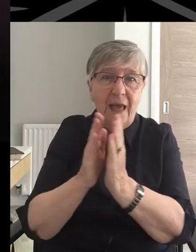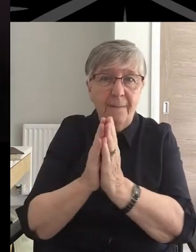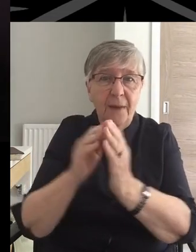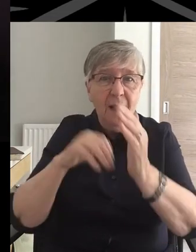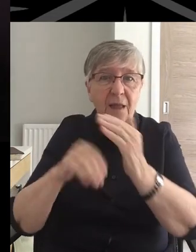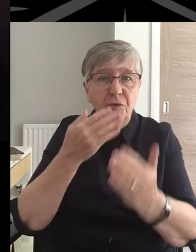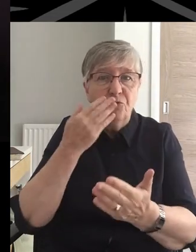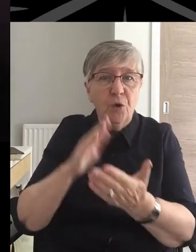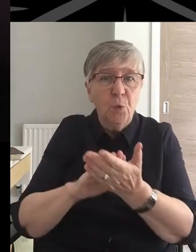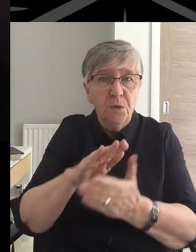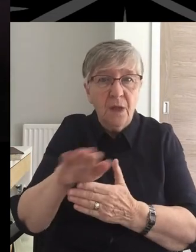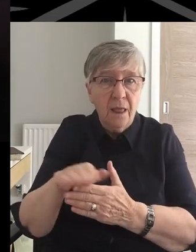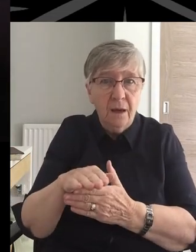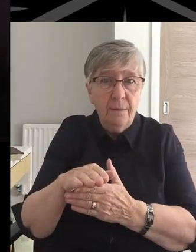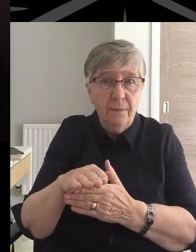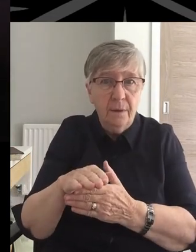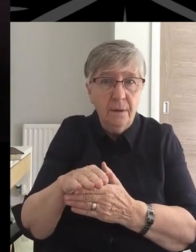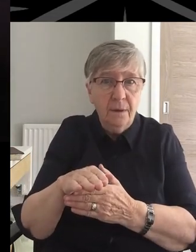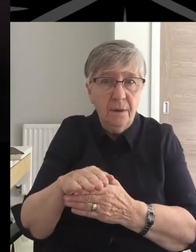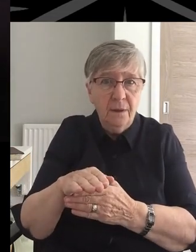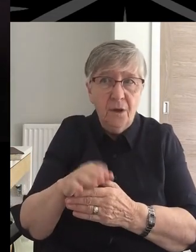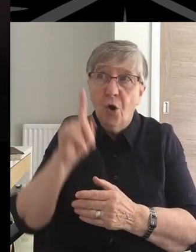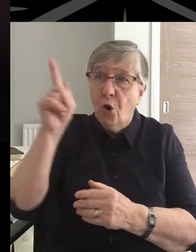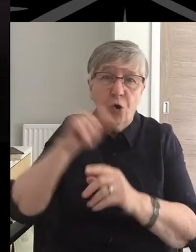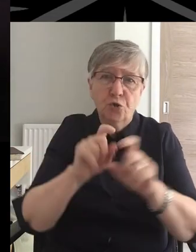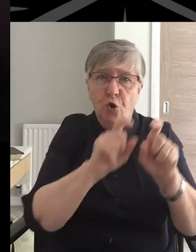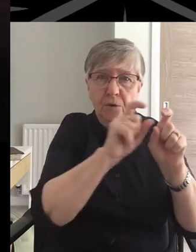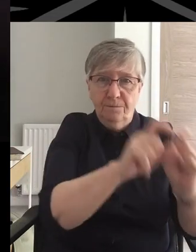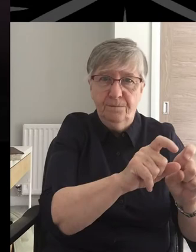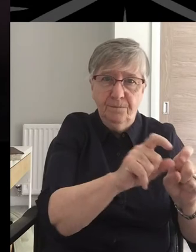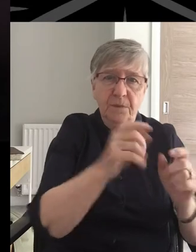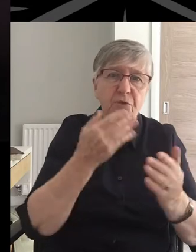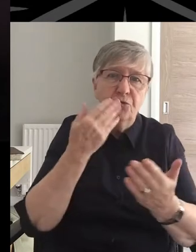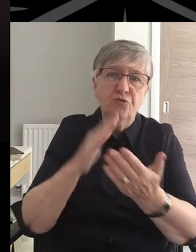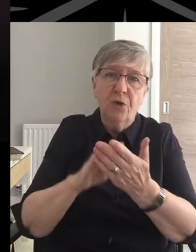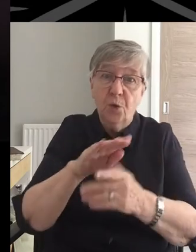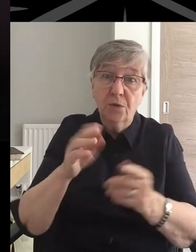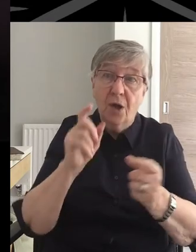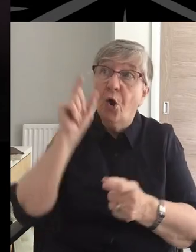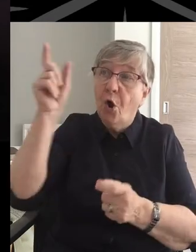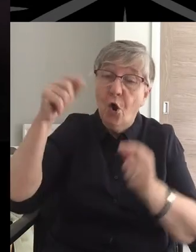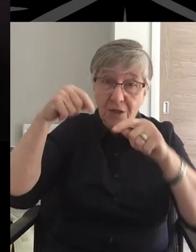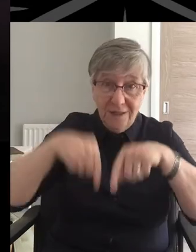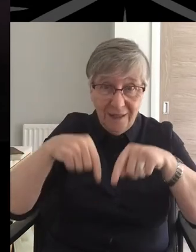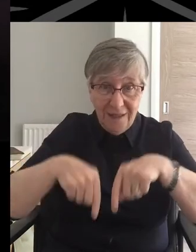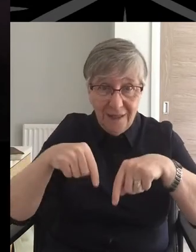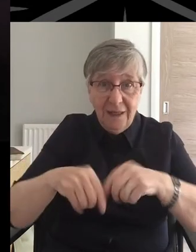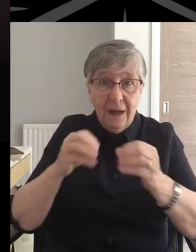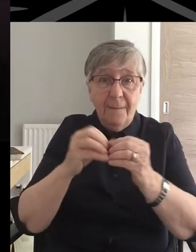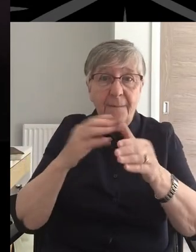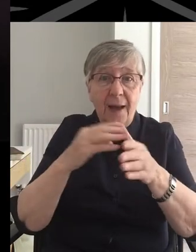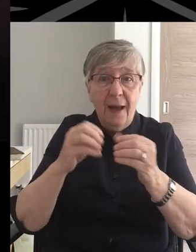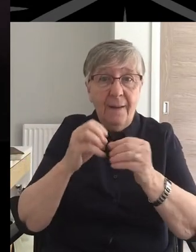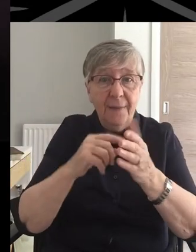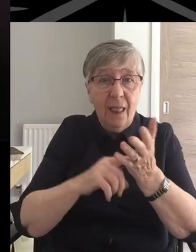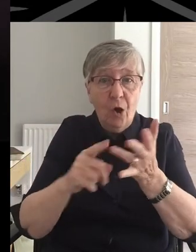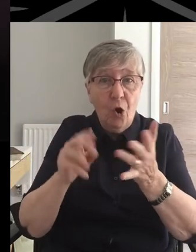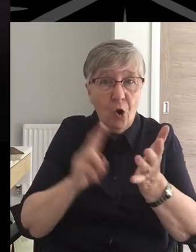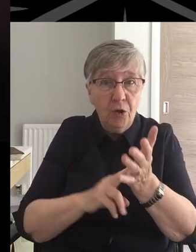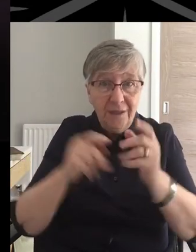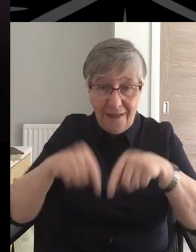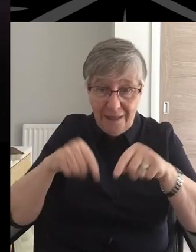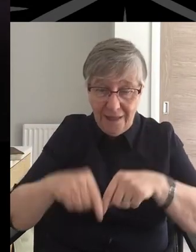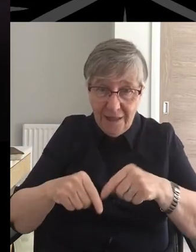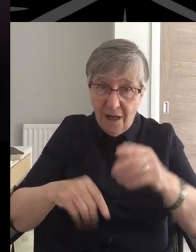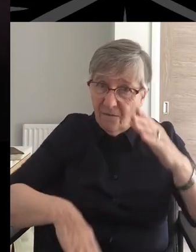Jerusalem. He's not back there. The Lord is here in Babylon. He's here in all his glory and